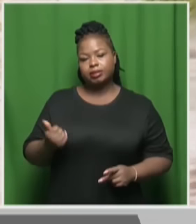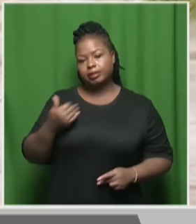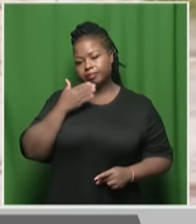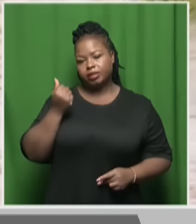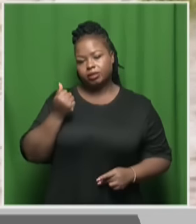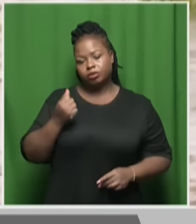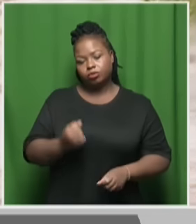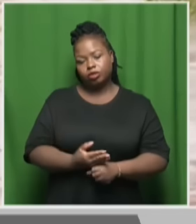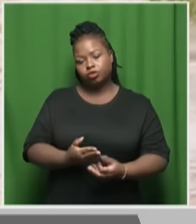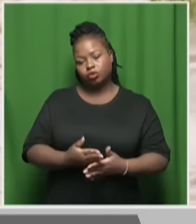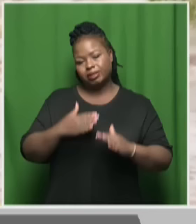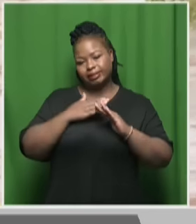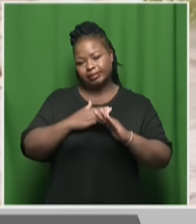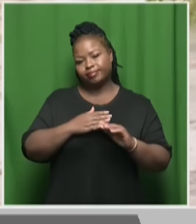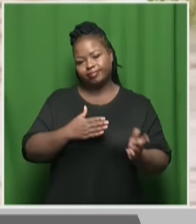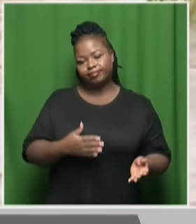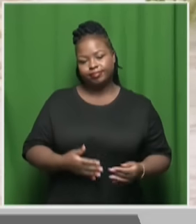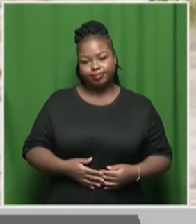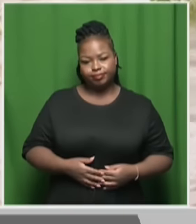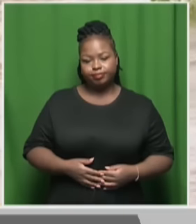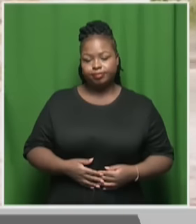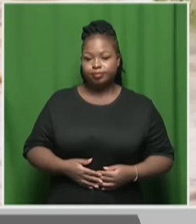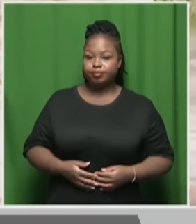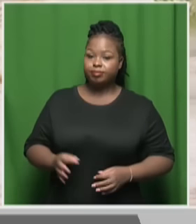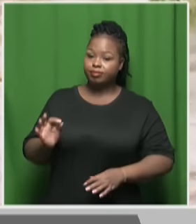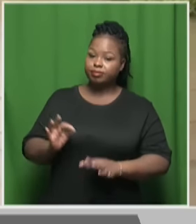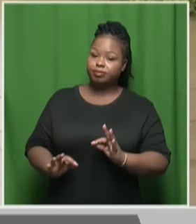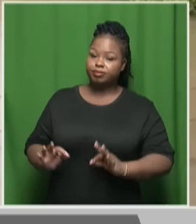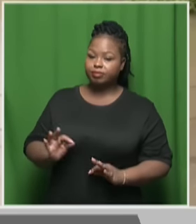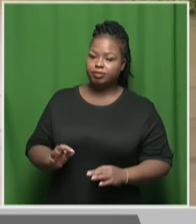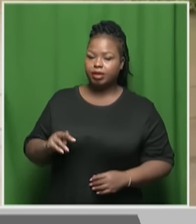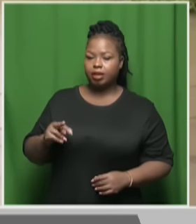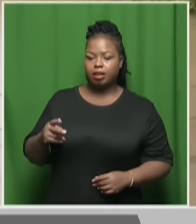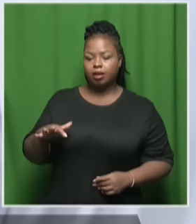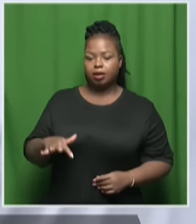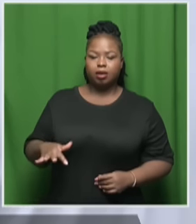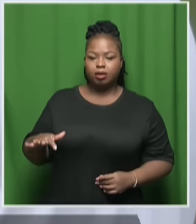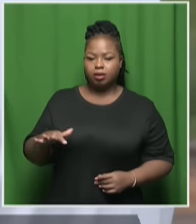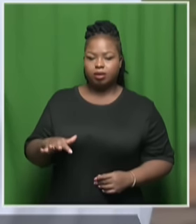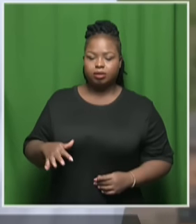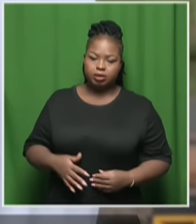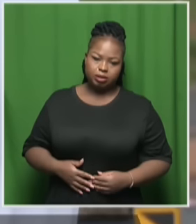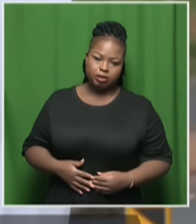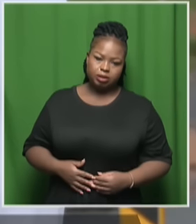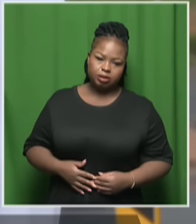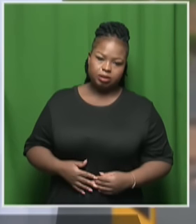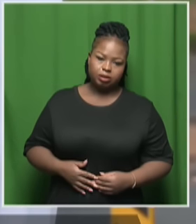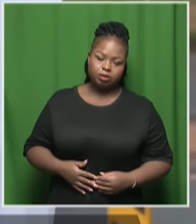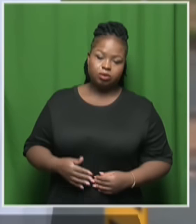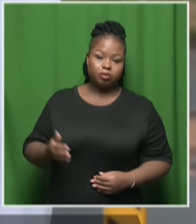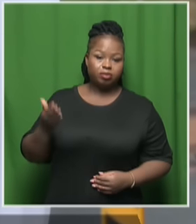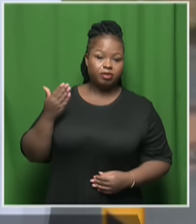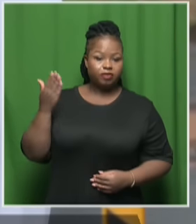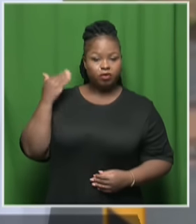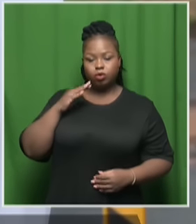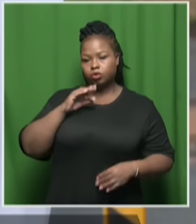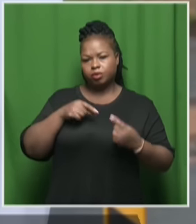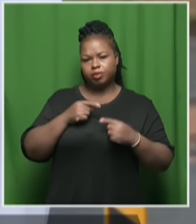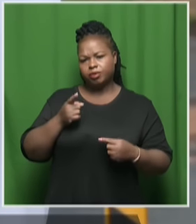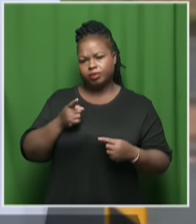to mitigate all of this. So tell us about other sites. We spoke earlier about